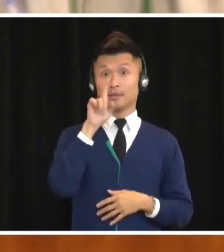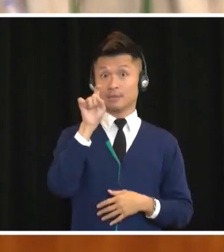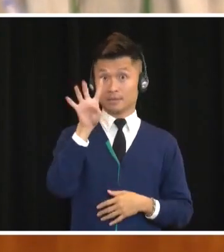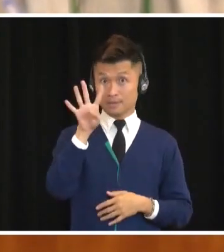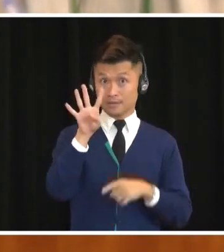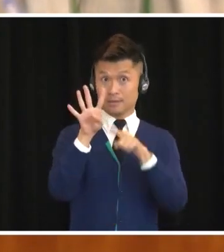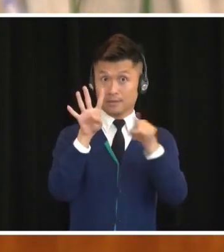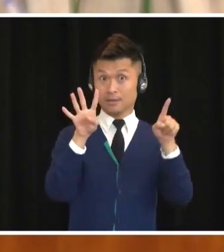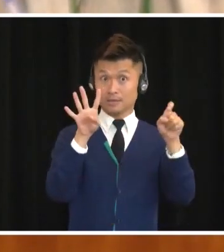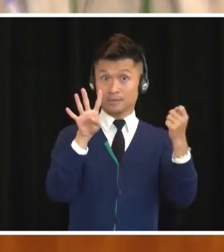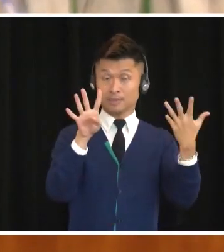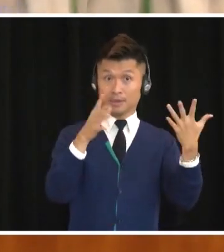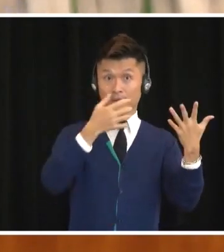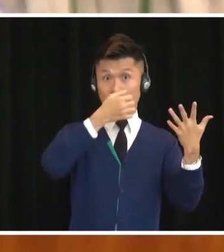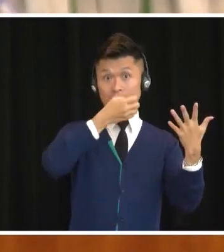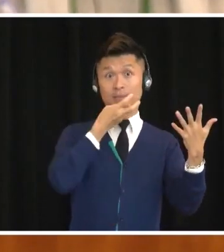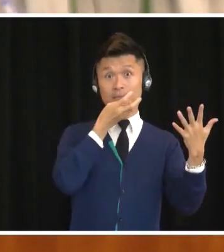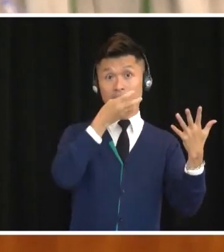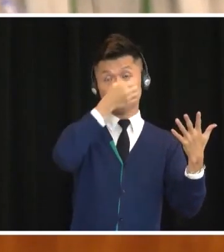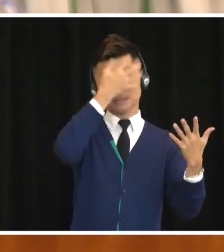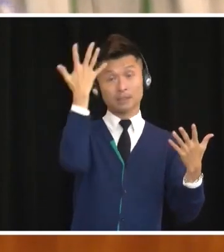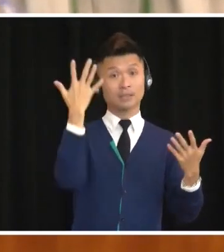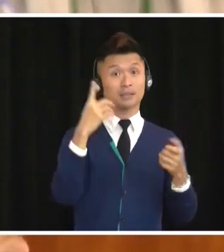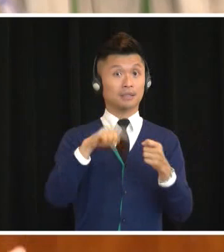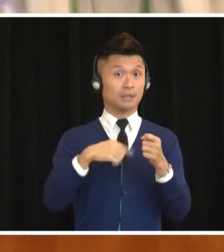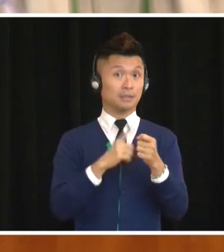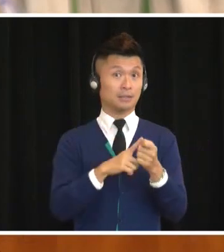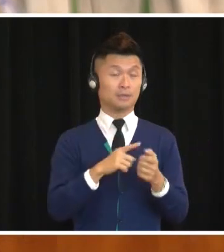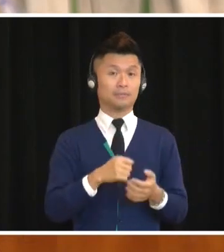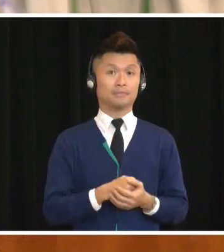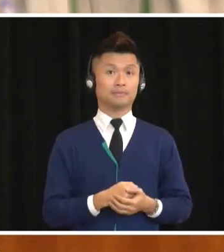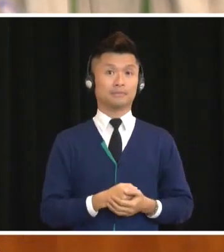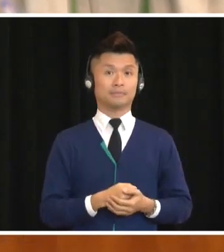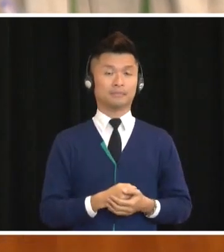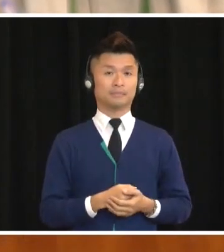for 14 to 18-year-olds,